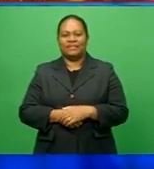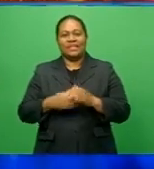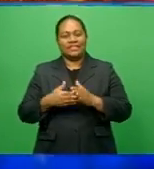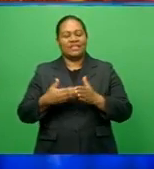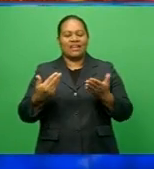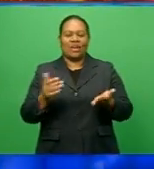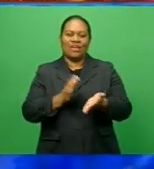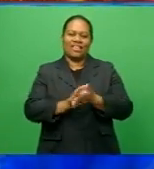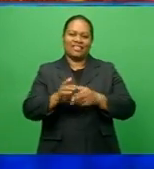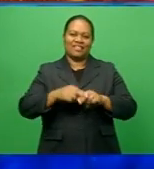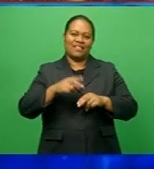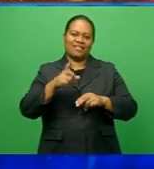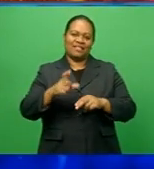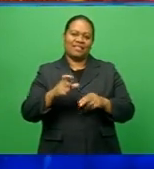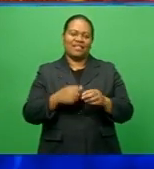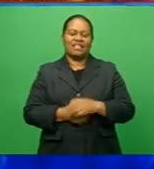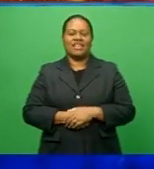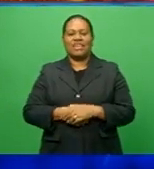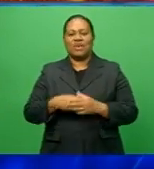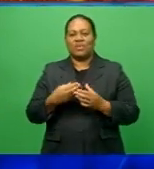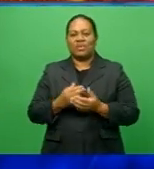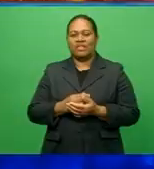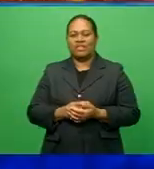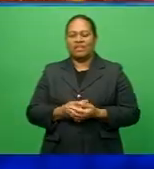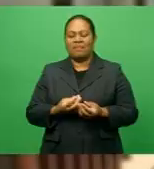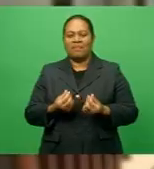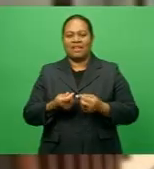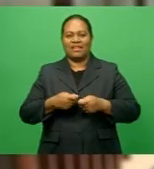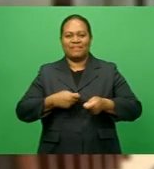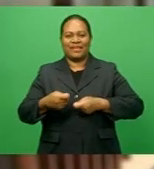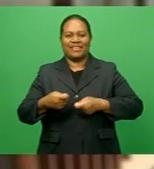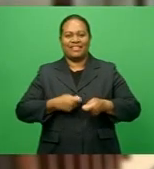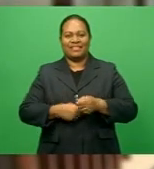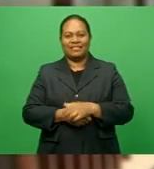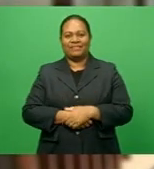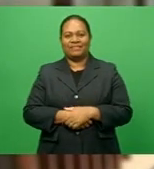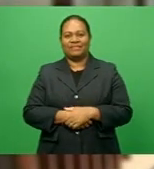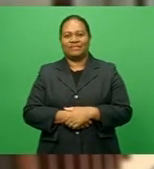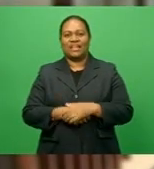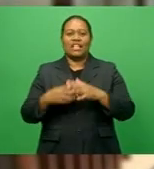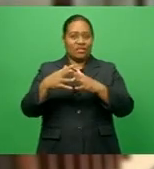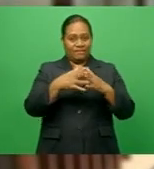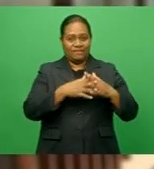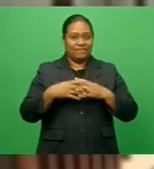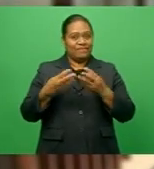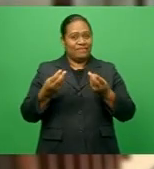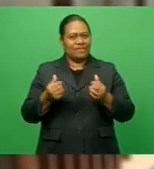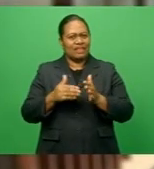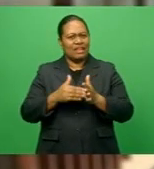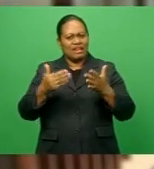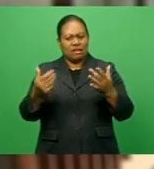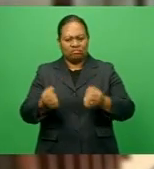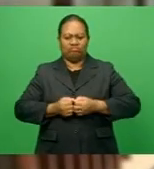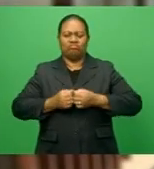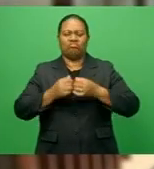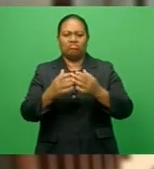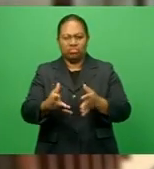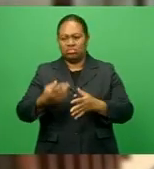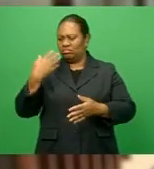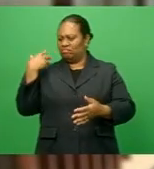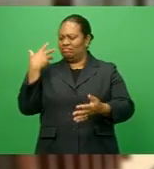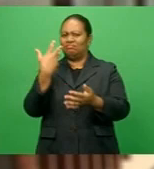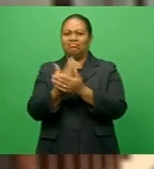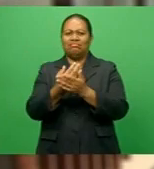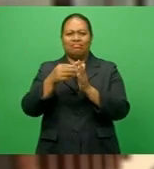from HFC Bank joins us now with the latest from the money market. The US dollar has been losing for over a week